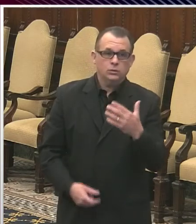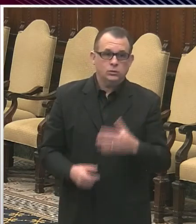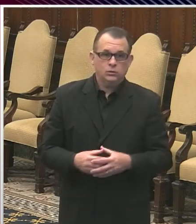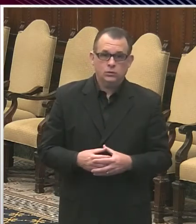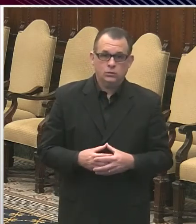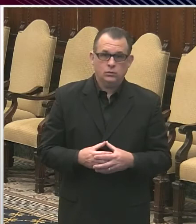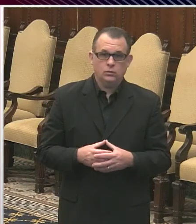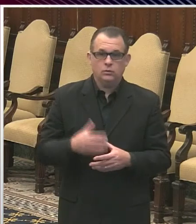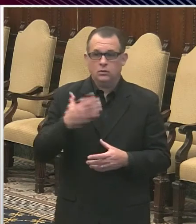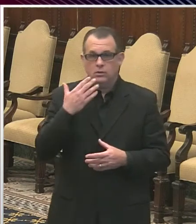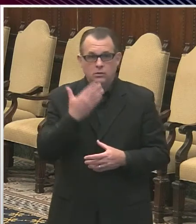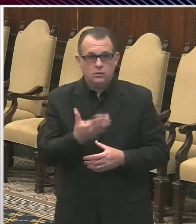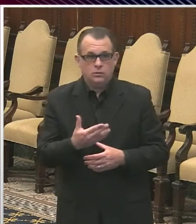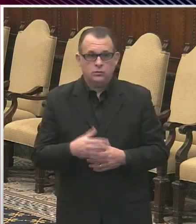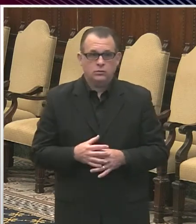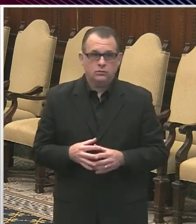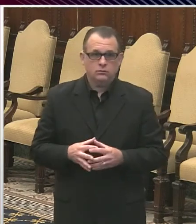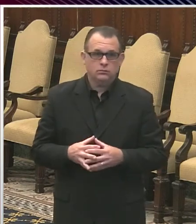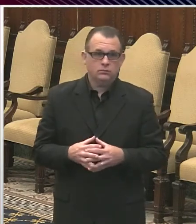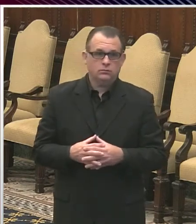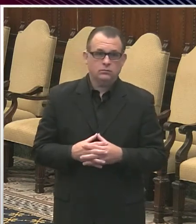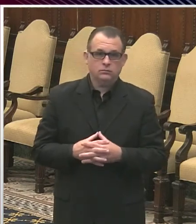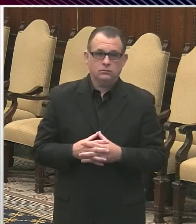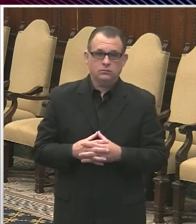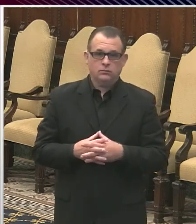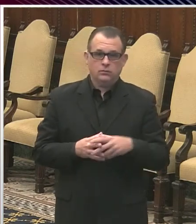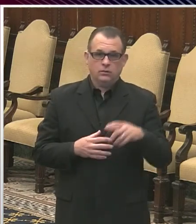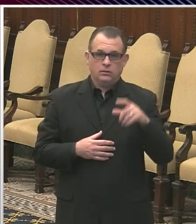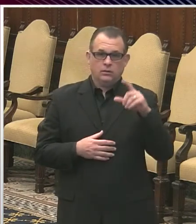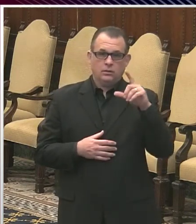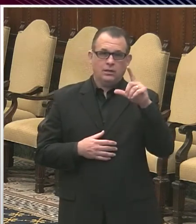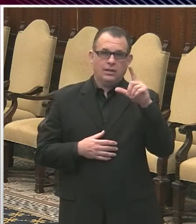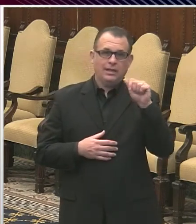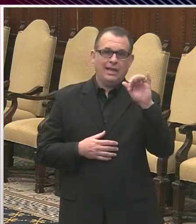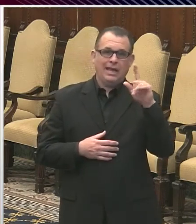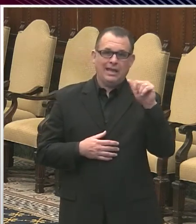you, Argenis. Now we go to Layla Jones of the...